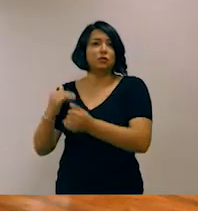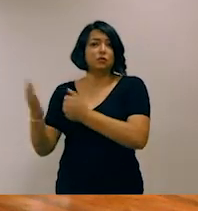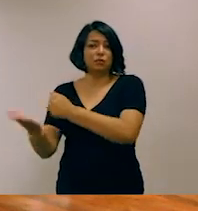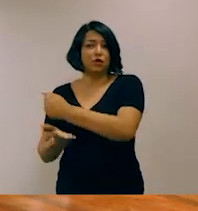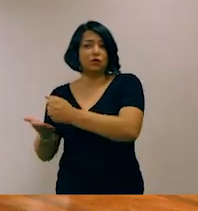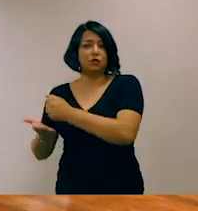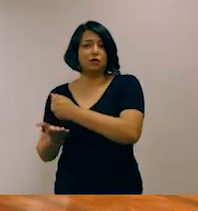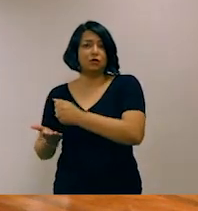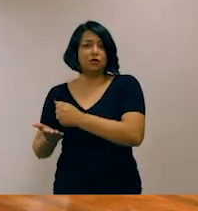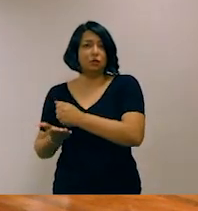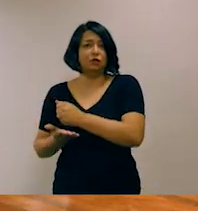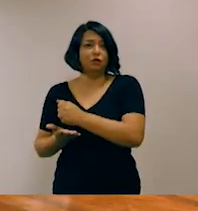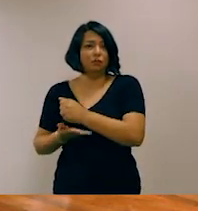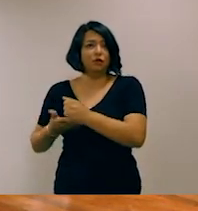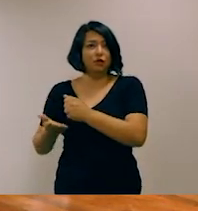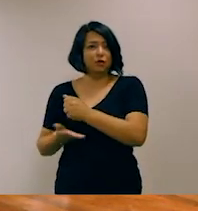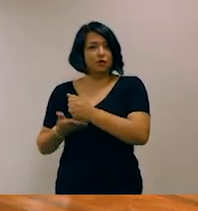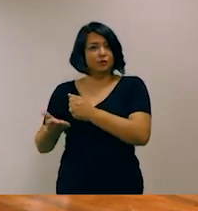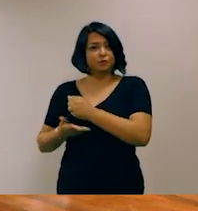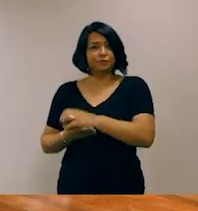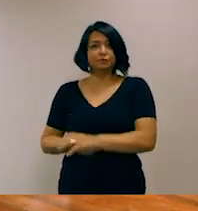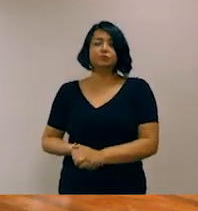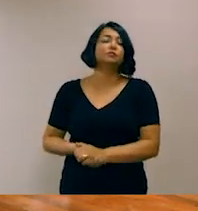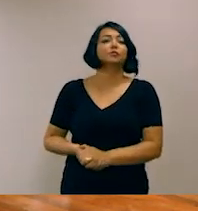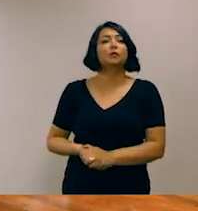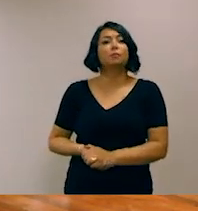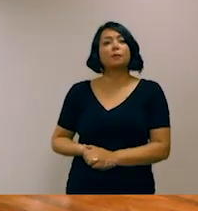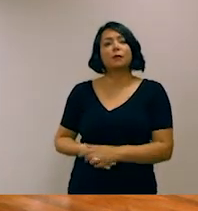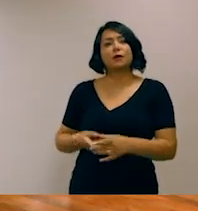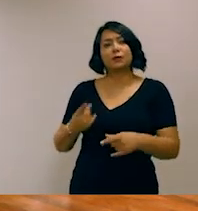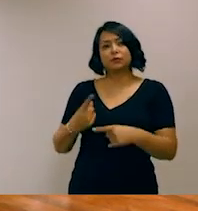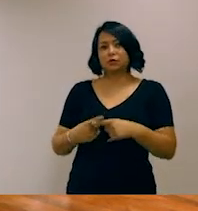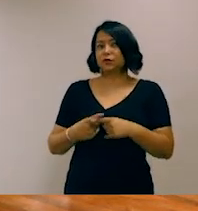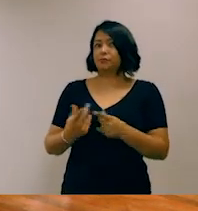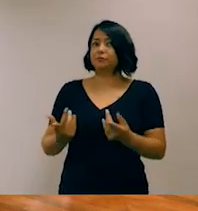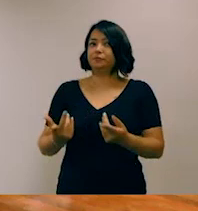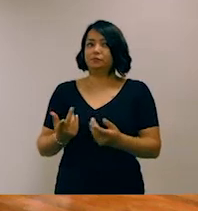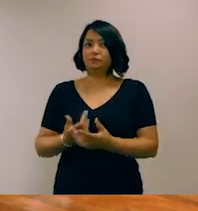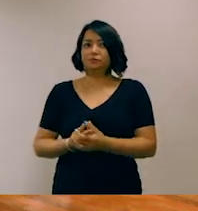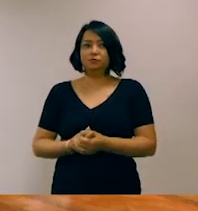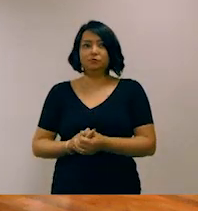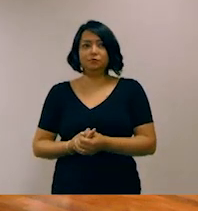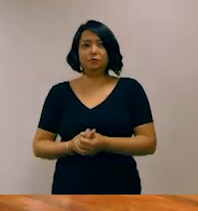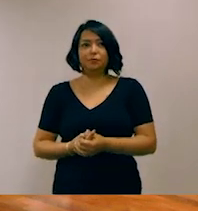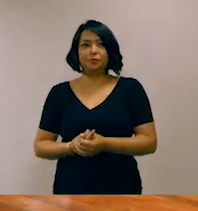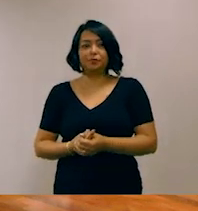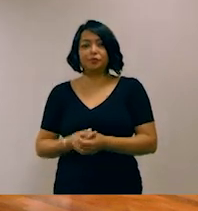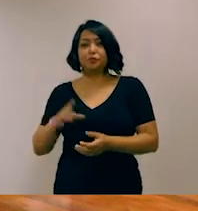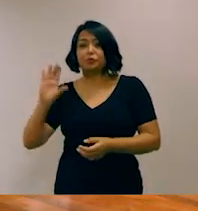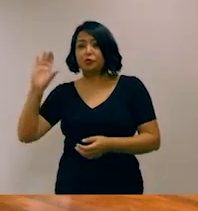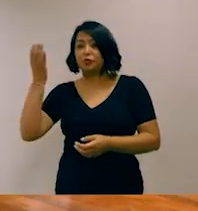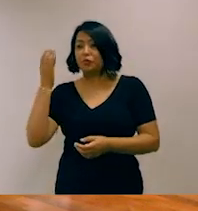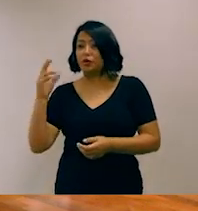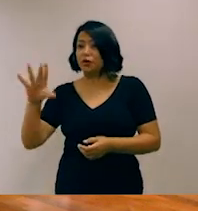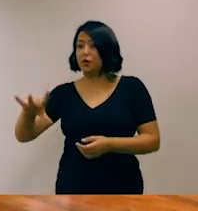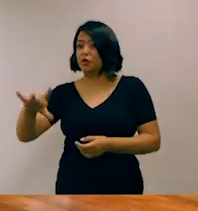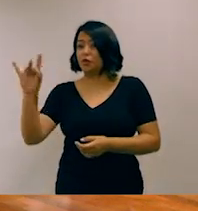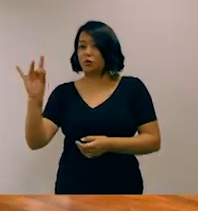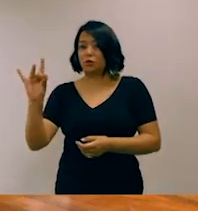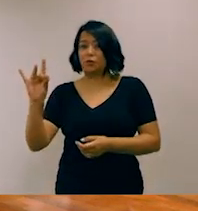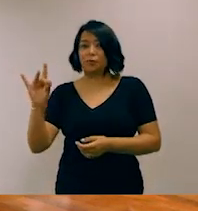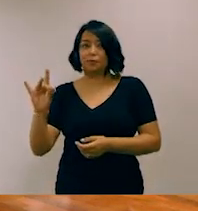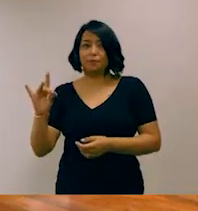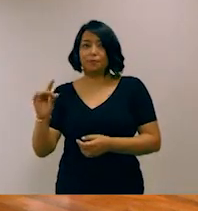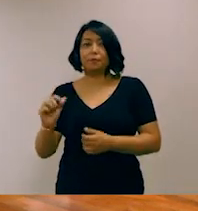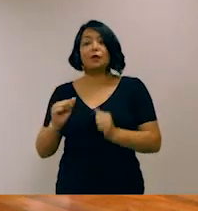So the database that we used was CISALBI. It was a system that sets the number of deaths. This was